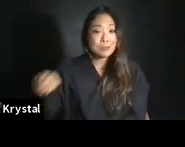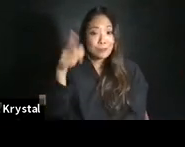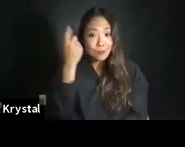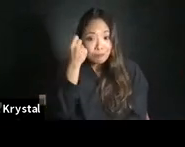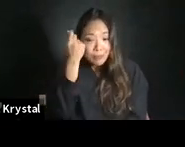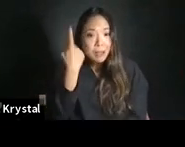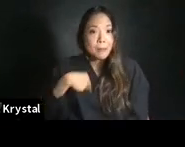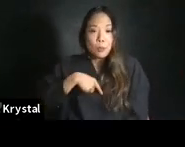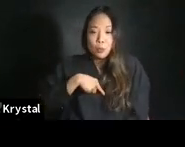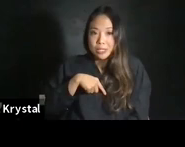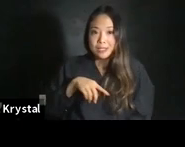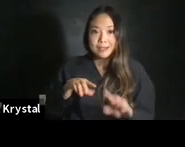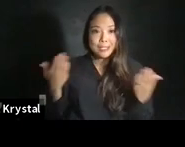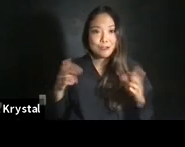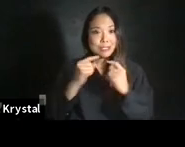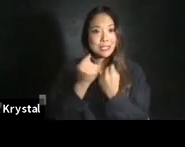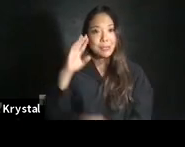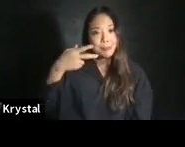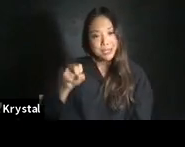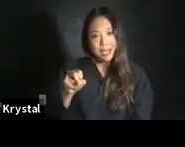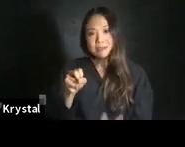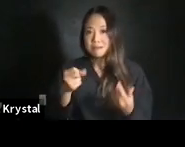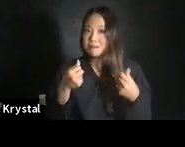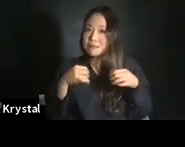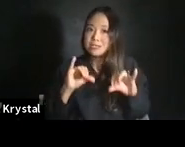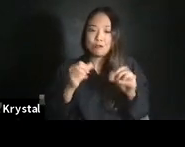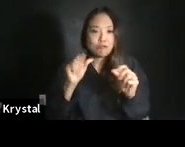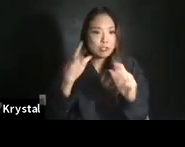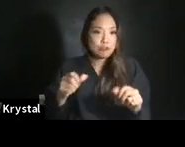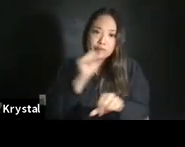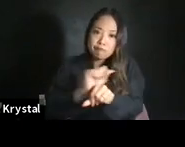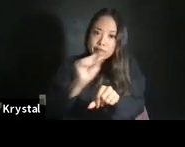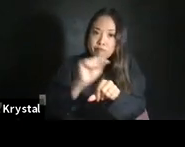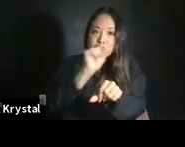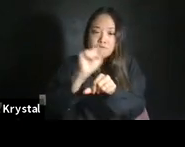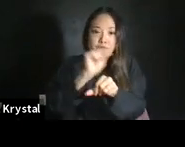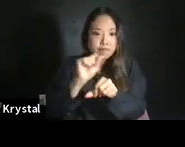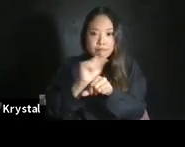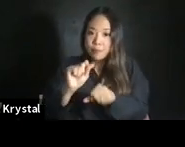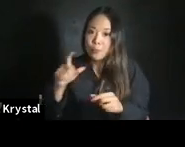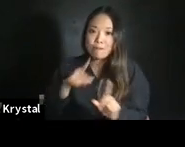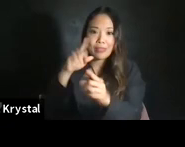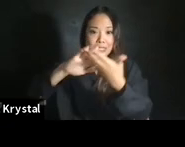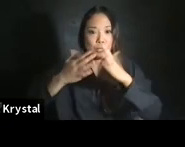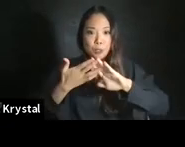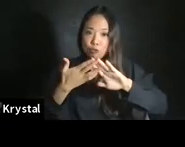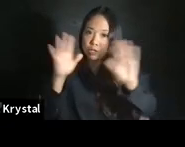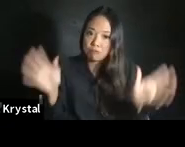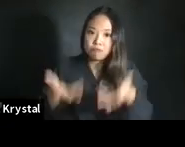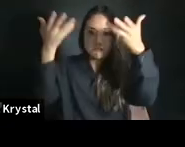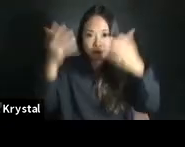pursue the best interests of our students staff and overall community we look forward to announcing the new school leader in the coming